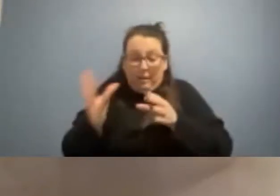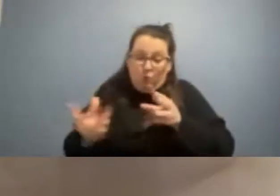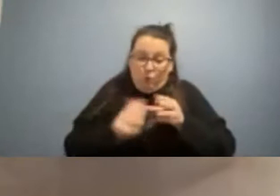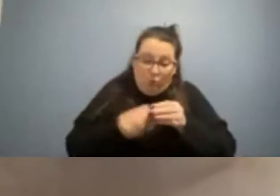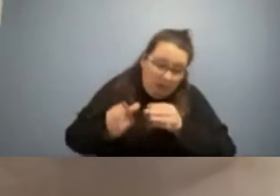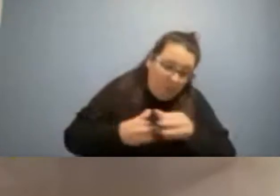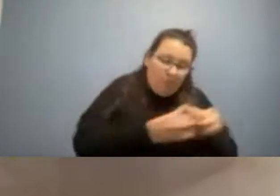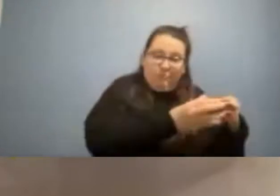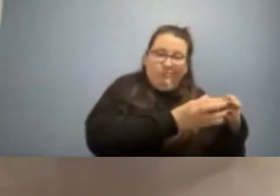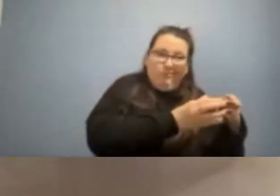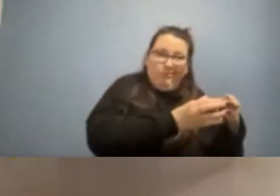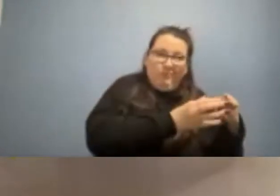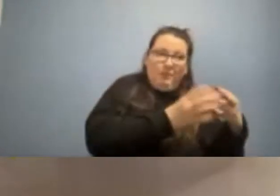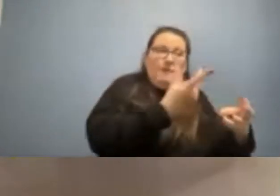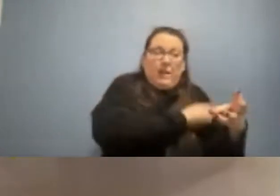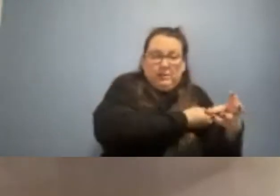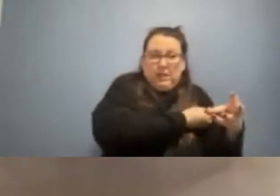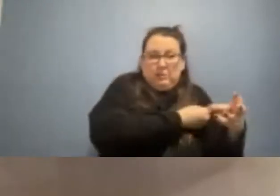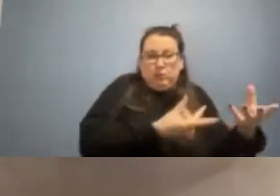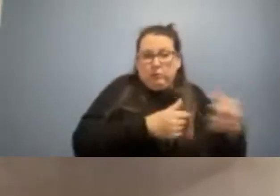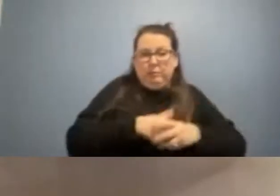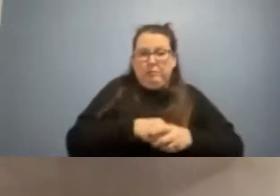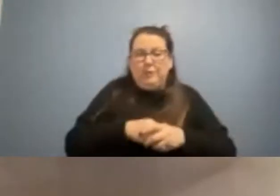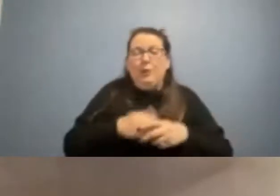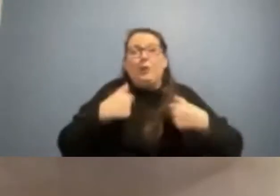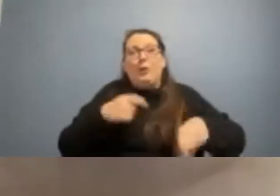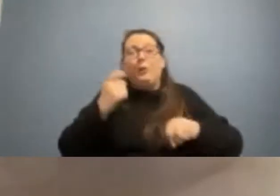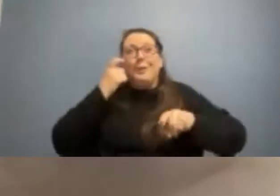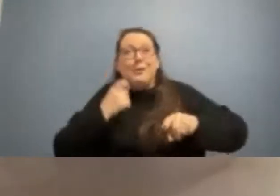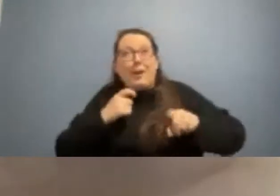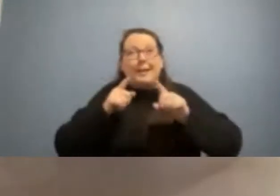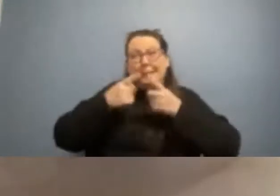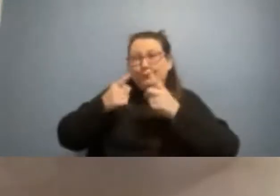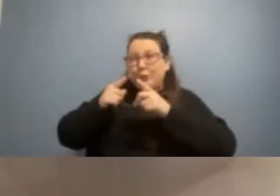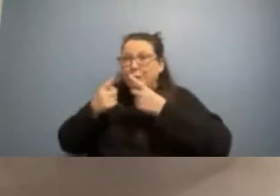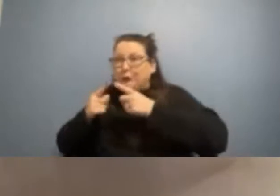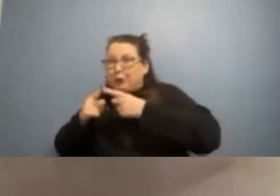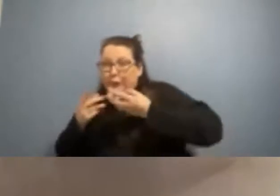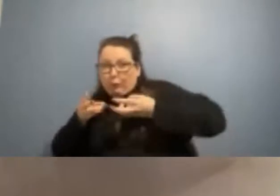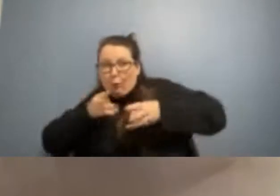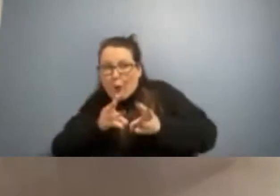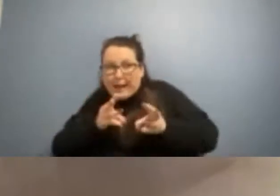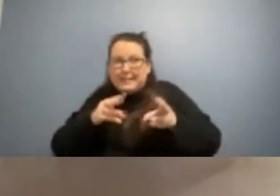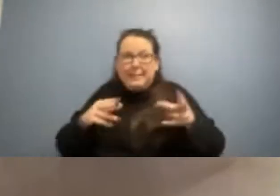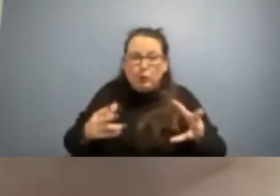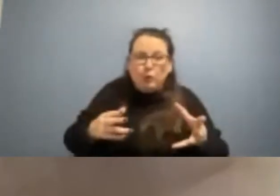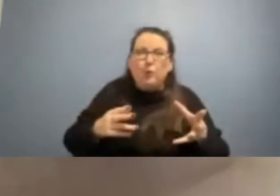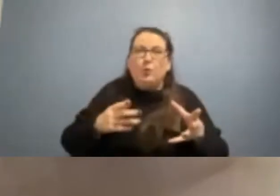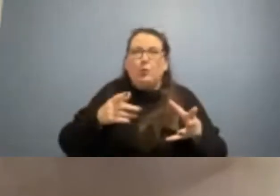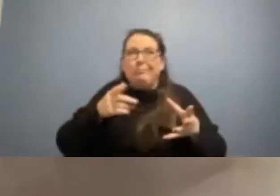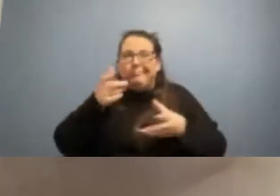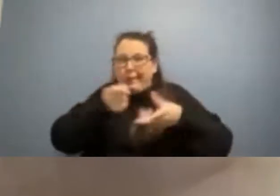as a whole to get vaccinated as well. So lots of engagement is taking place and we are continuing that dialogue with the